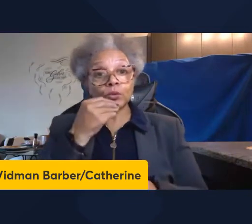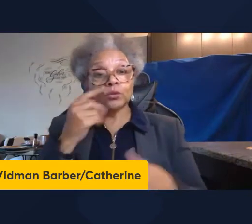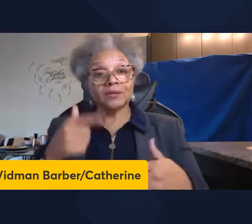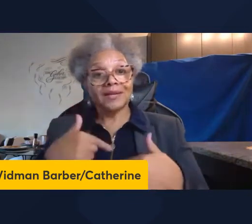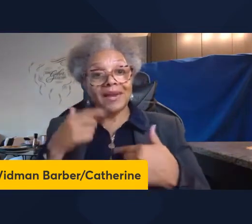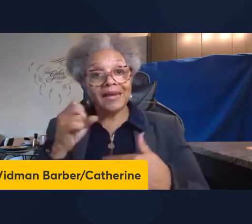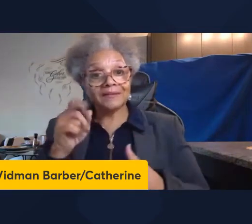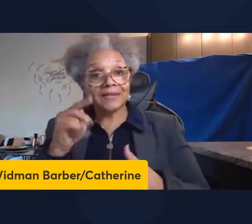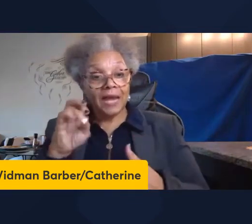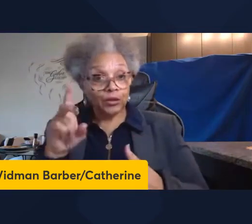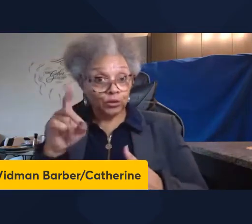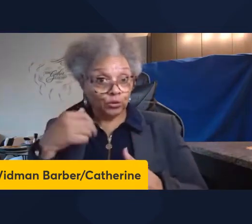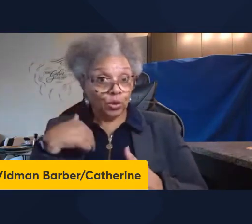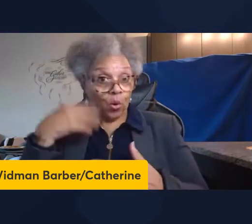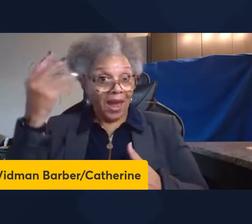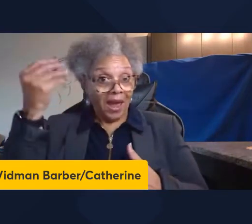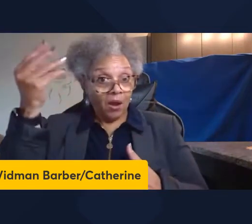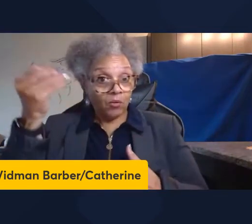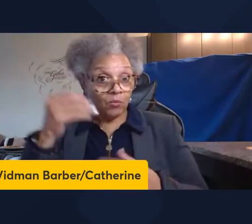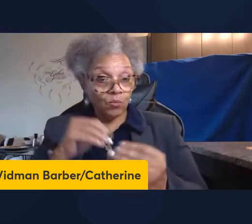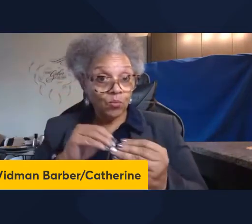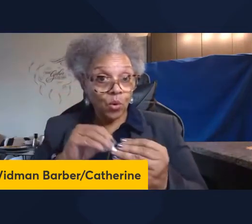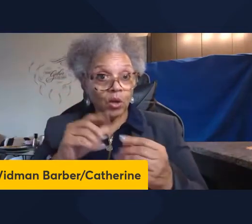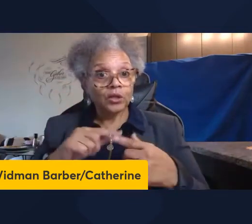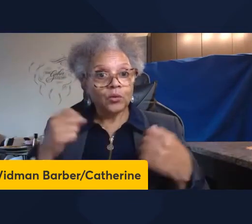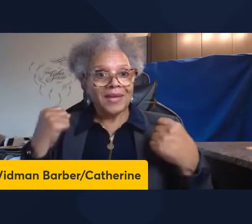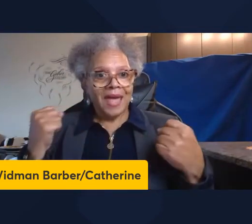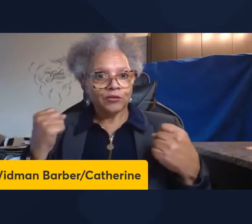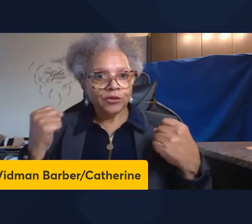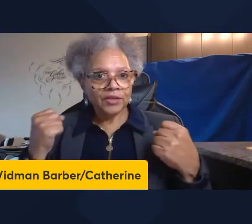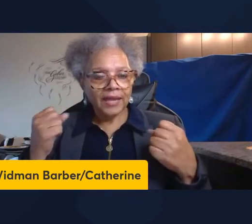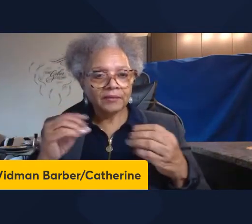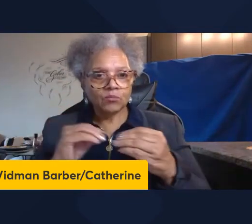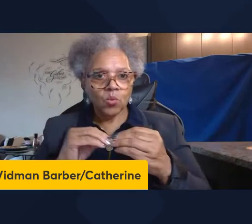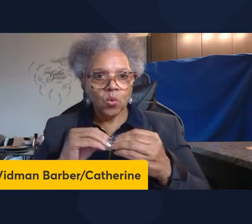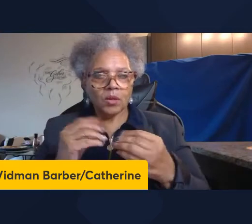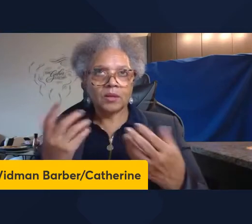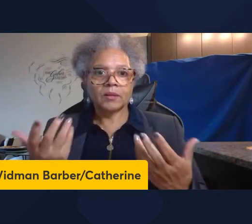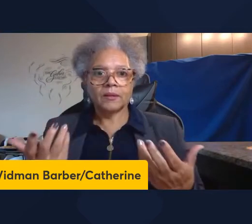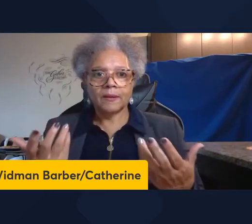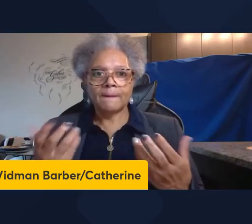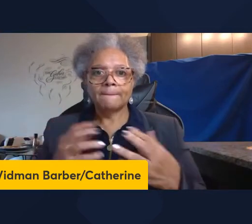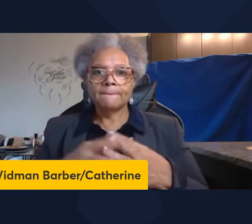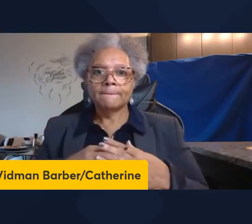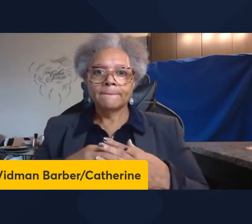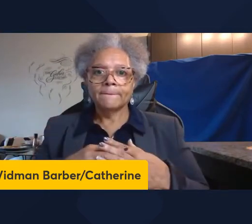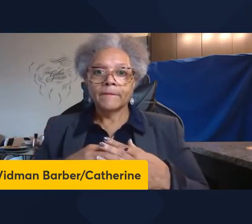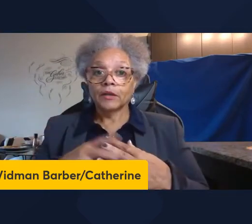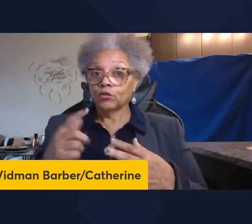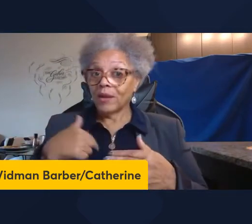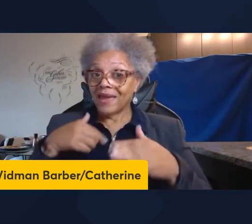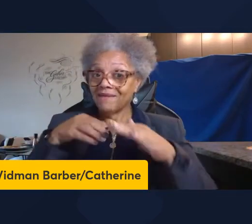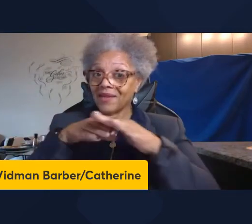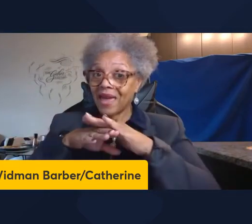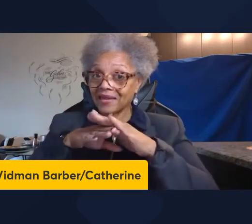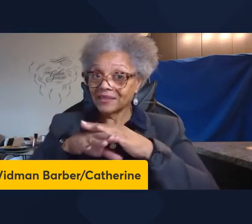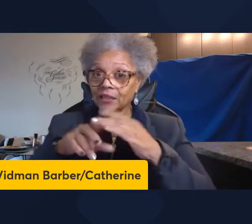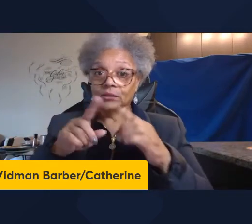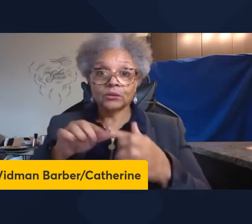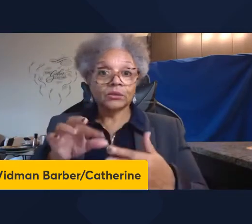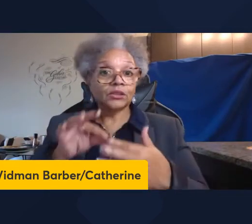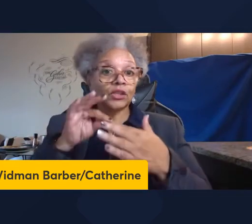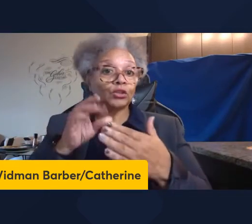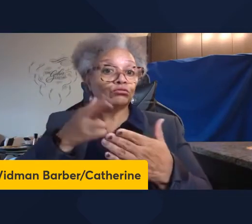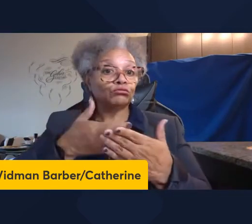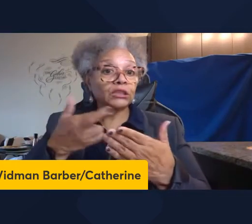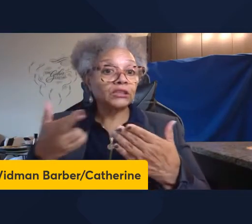go outside more? Do we exercise more? Do we have access to certain